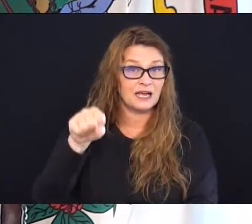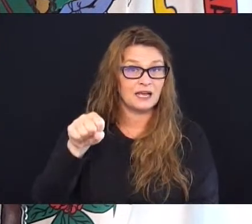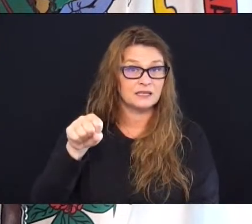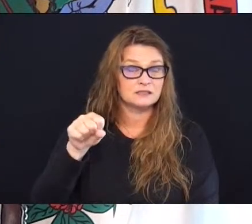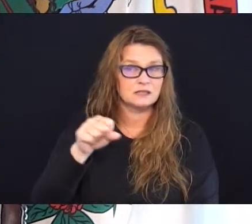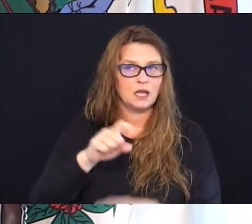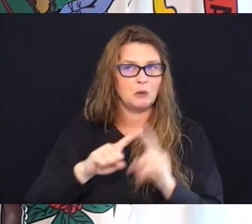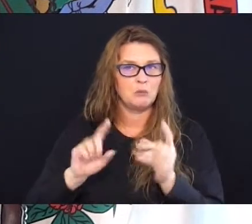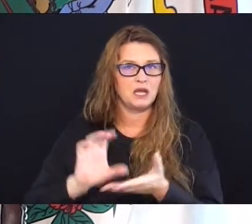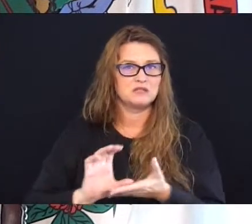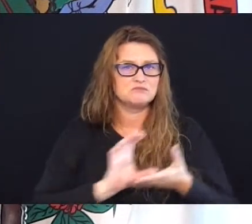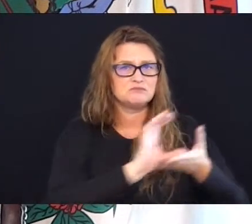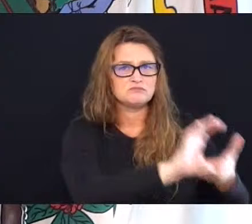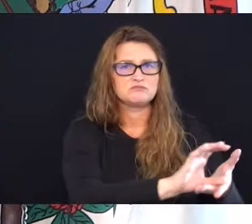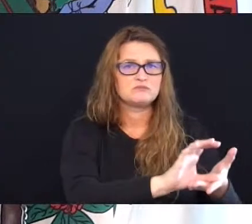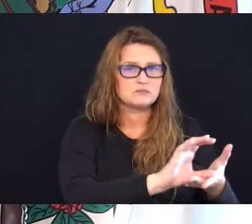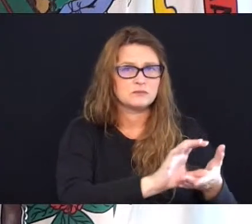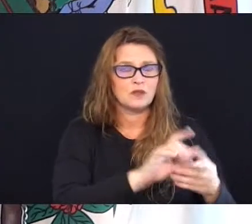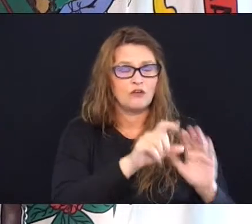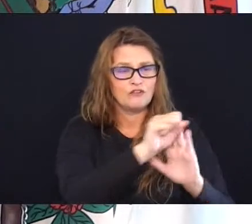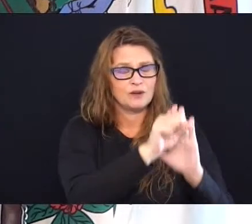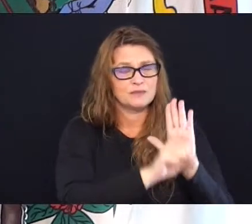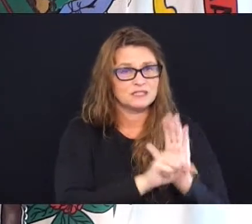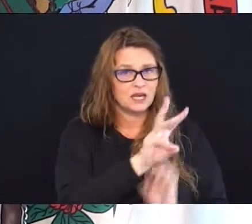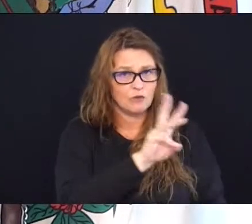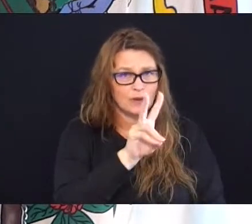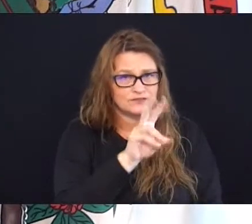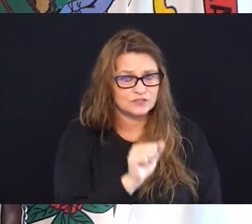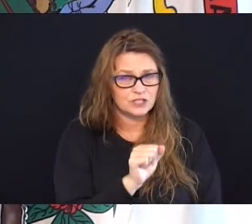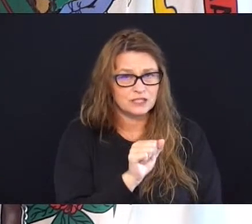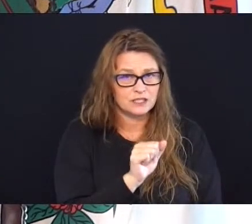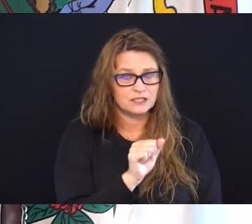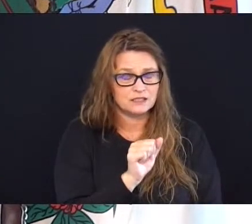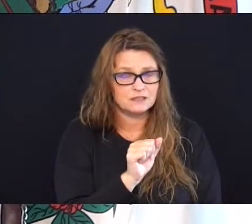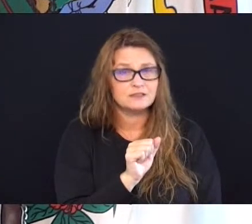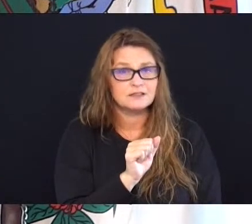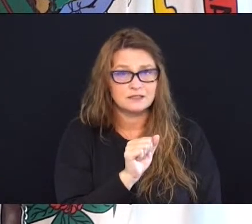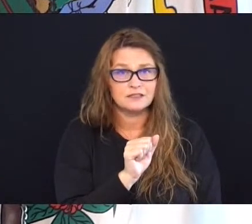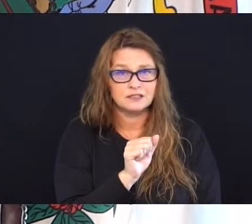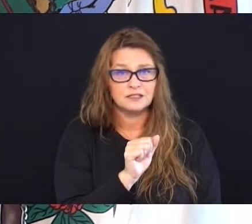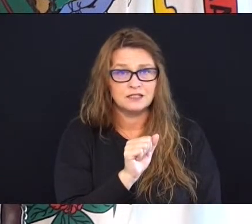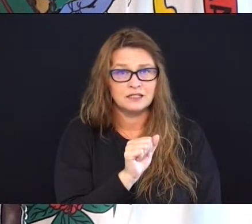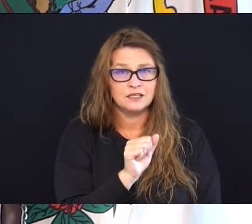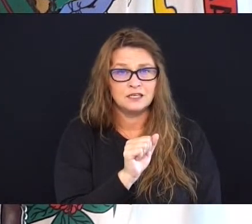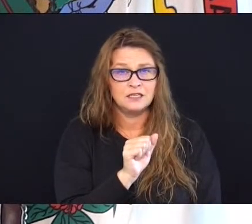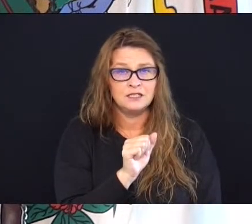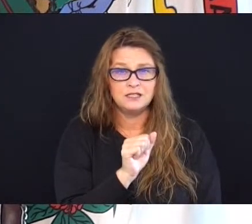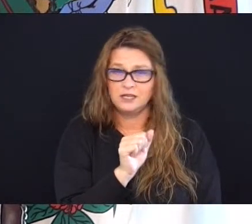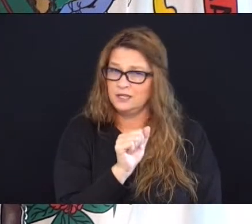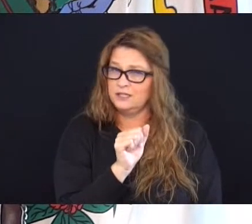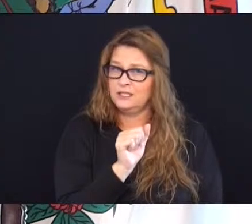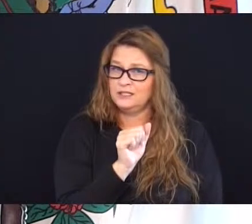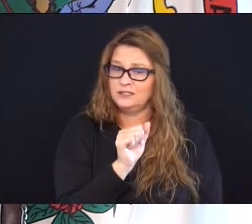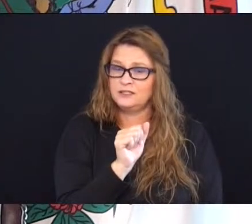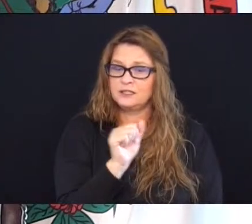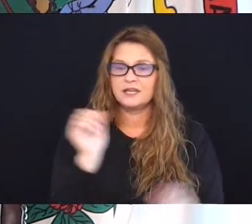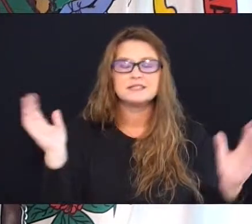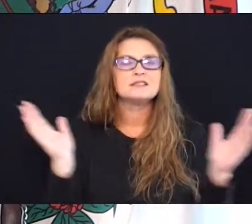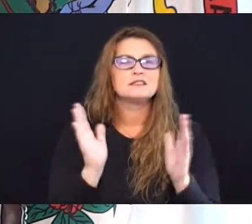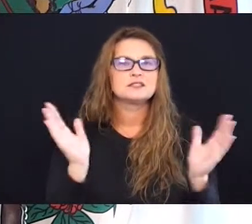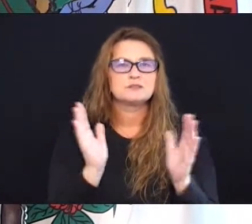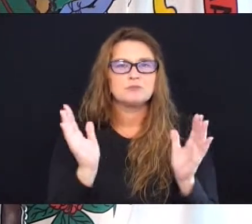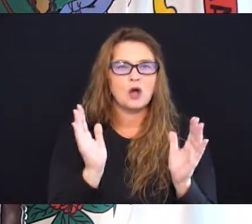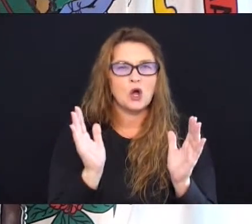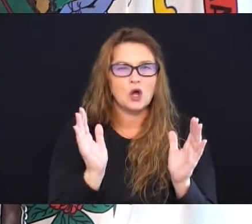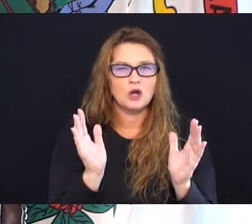gesture from the state of West Virginia. it's very, very, very, very small in